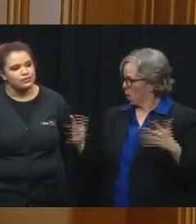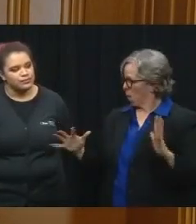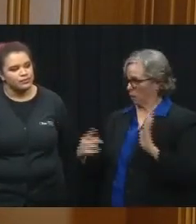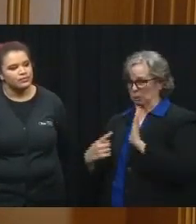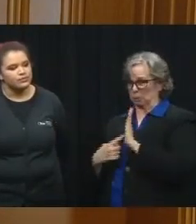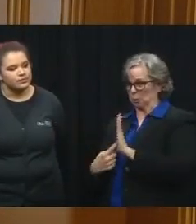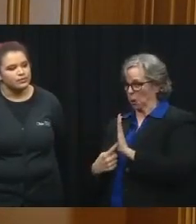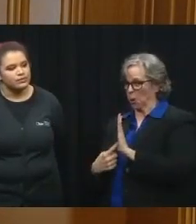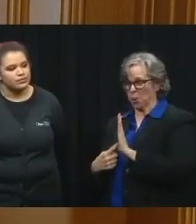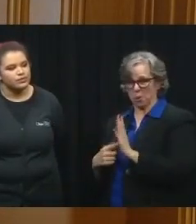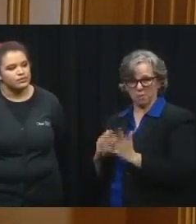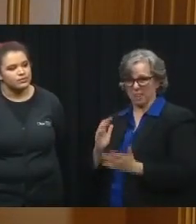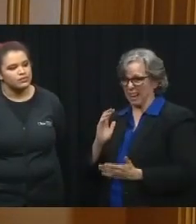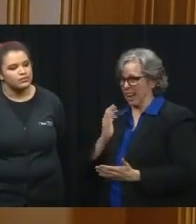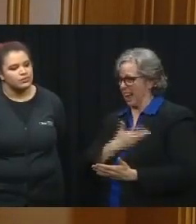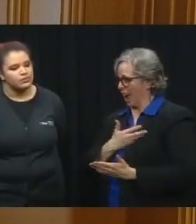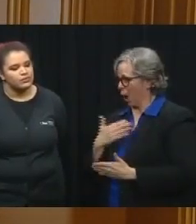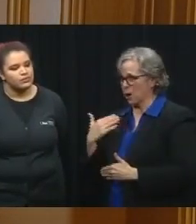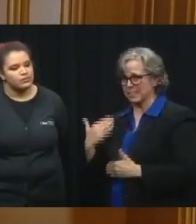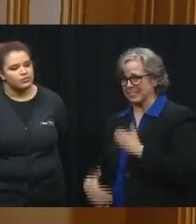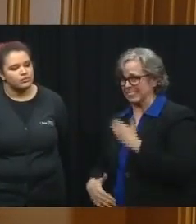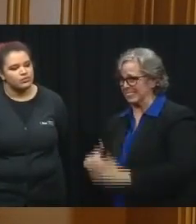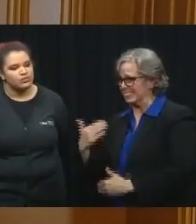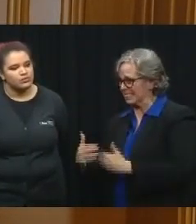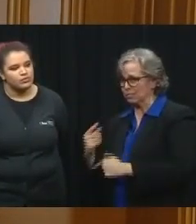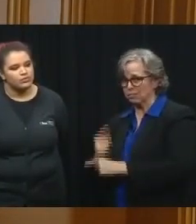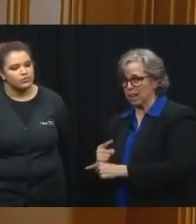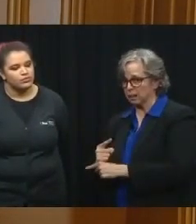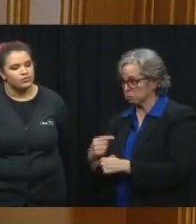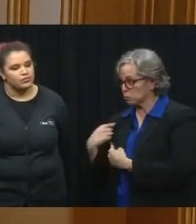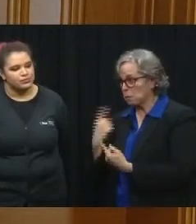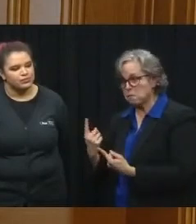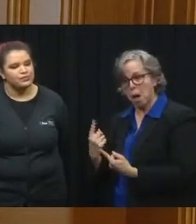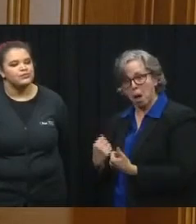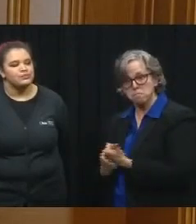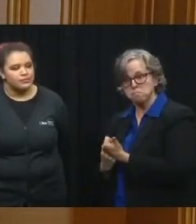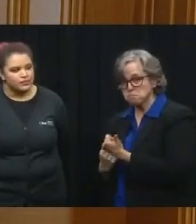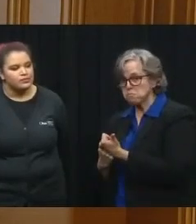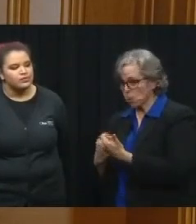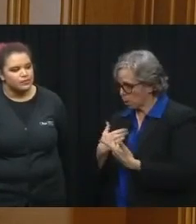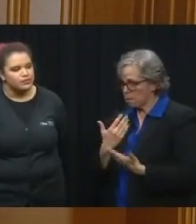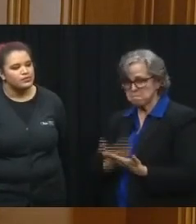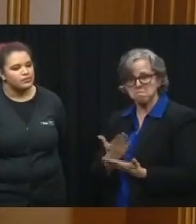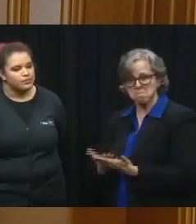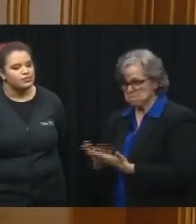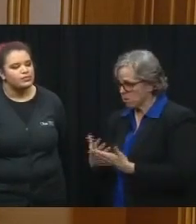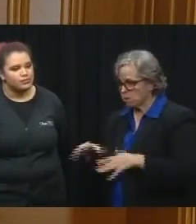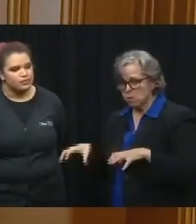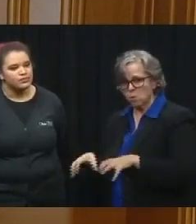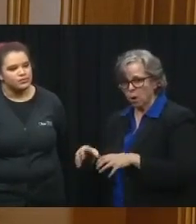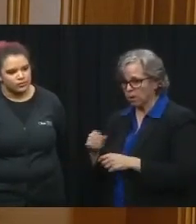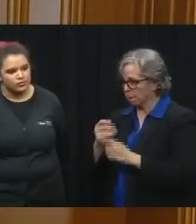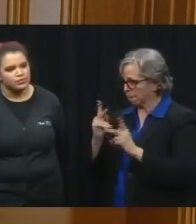path. With all our collaborative efforts, our collective efforts of distancing, stay home, et